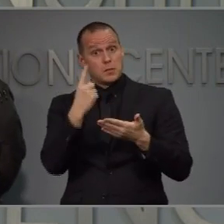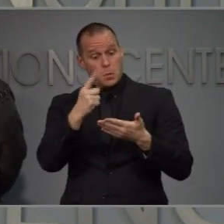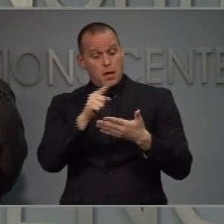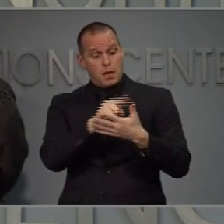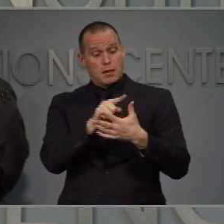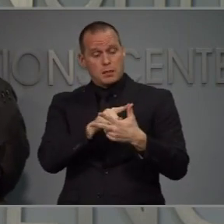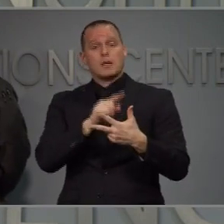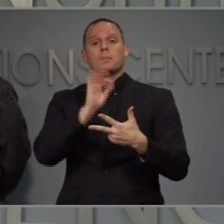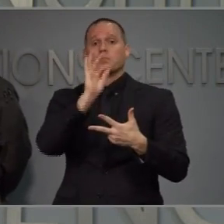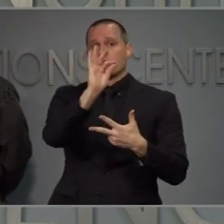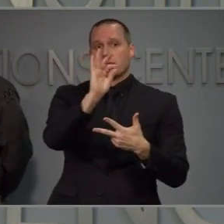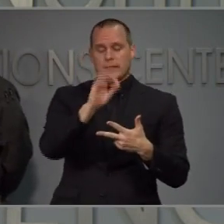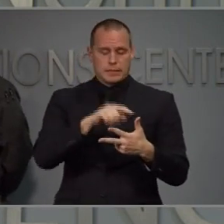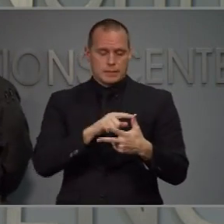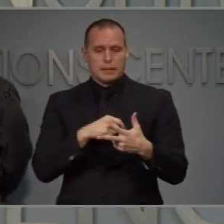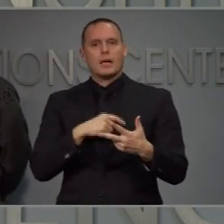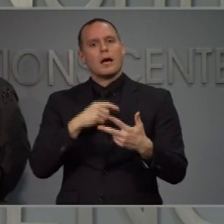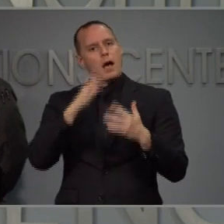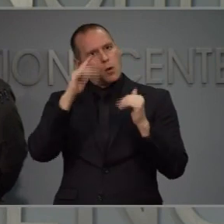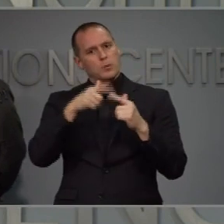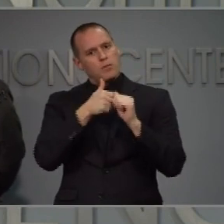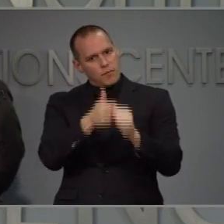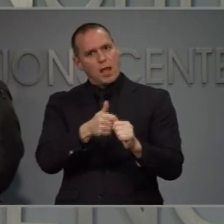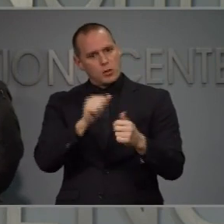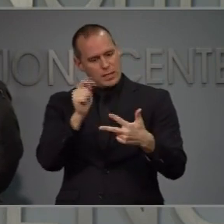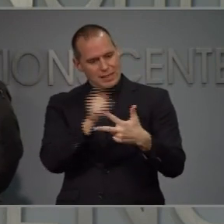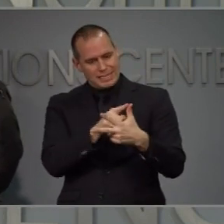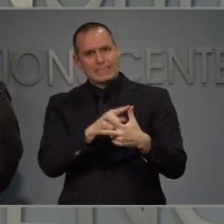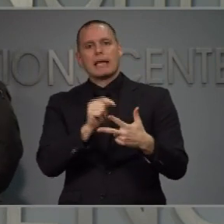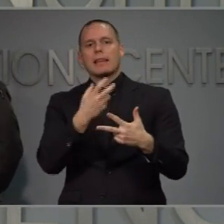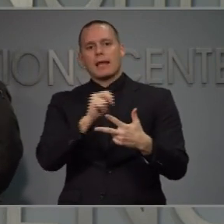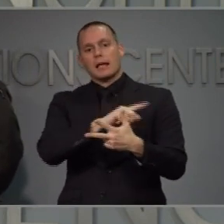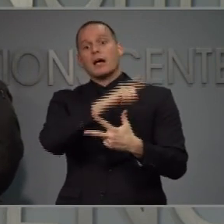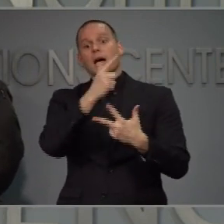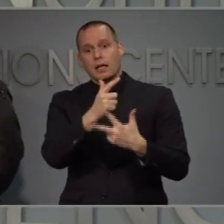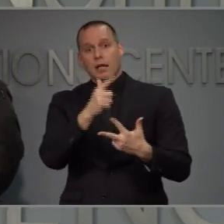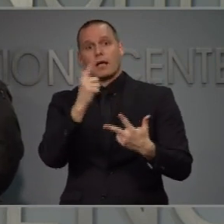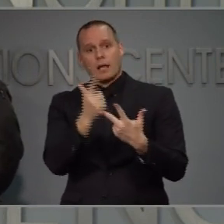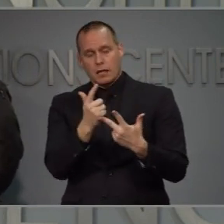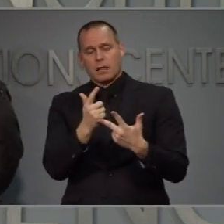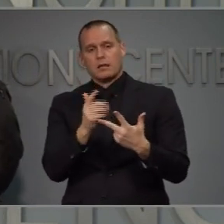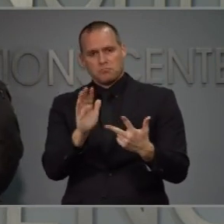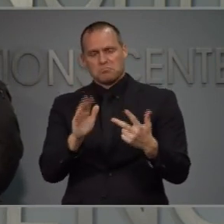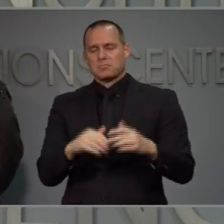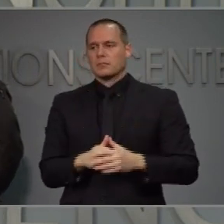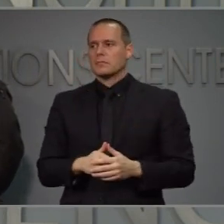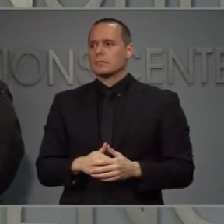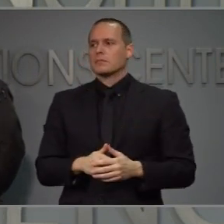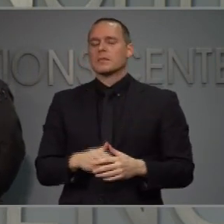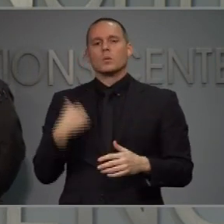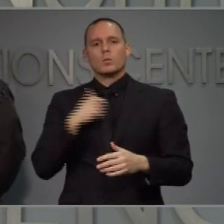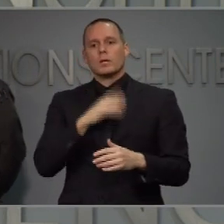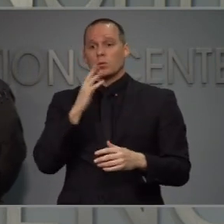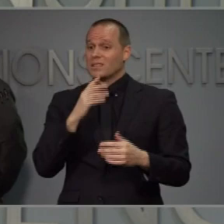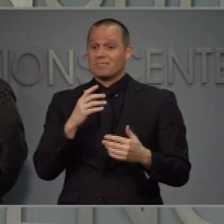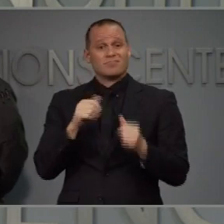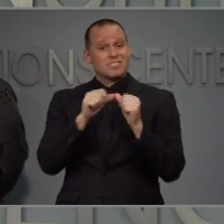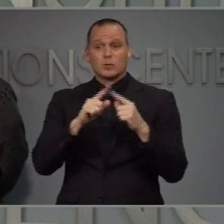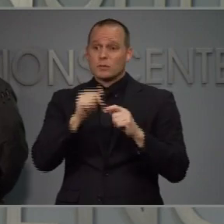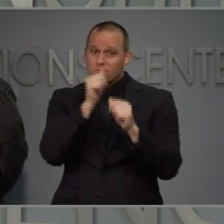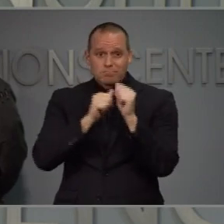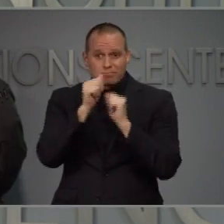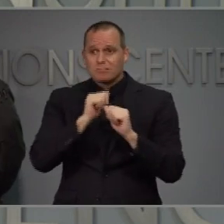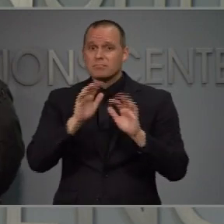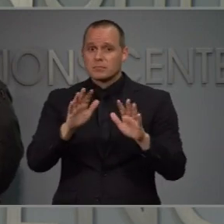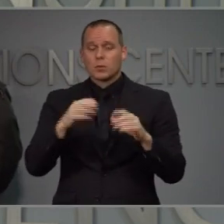that. As I said earlier, this virus is going to be with us until we have a vaccine. So we're going to have to continue to be